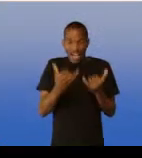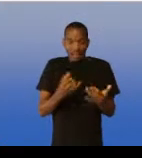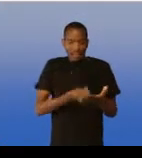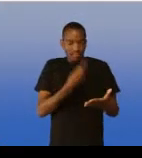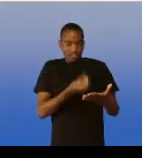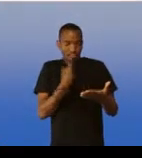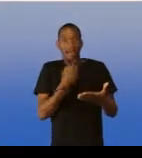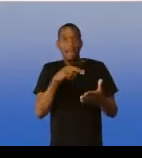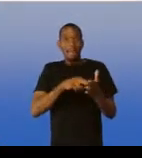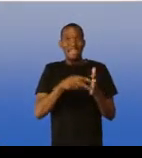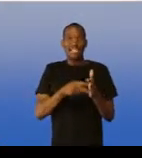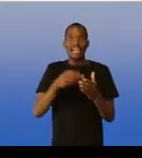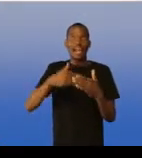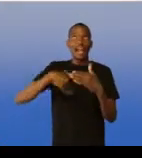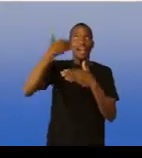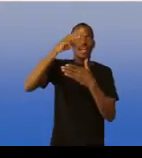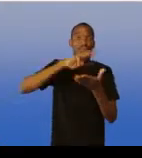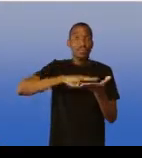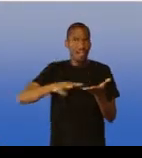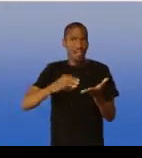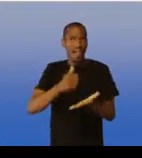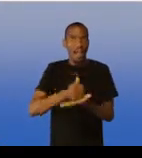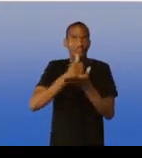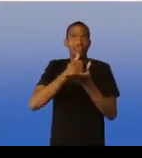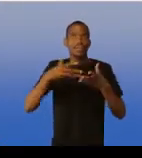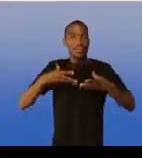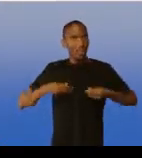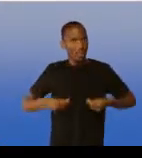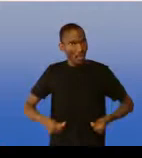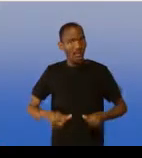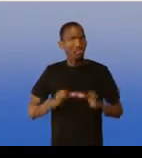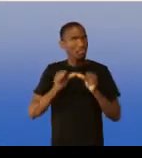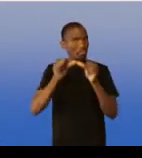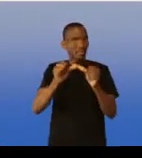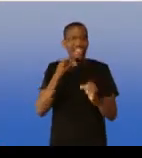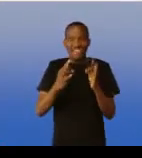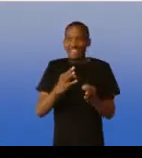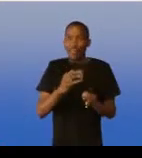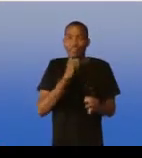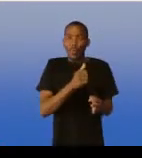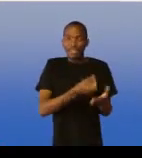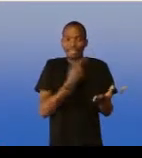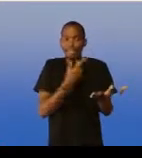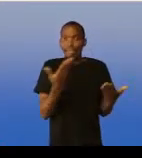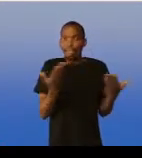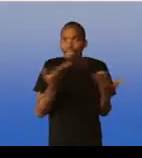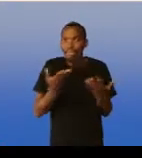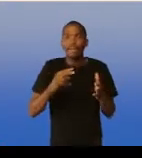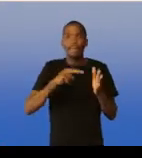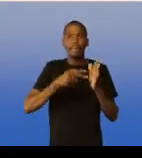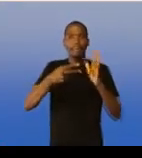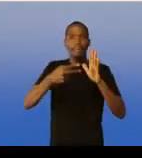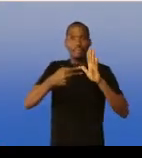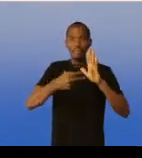next week or the next 2 weeks. If I don't take my medication now, I know there are chances that something will creep in between